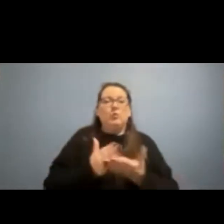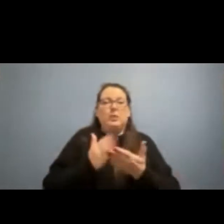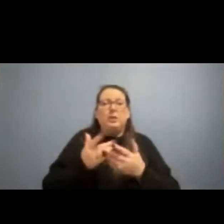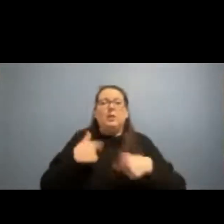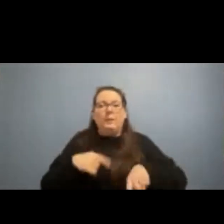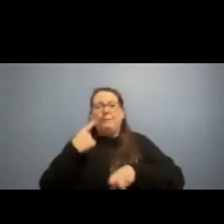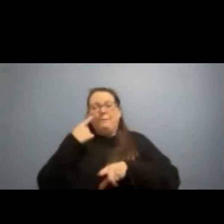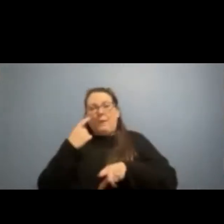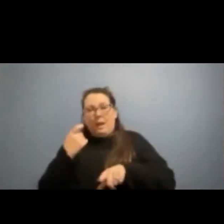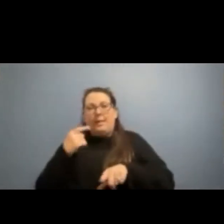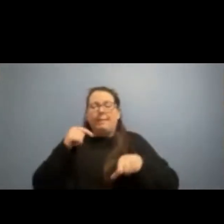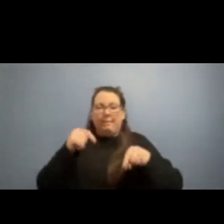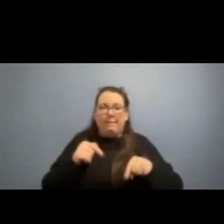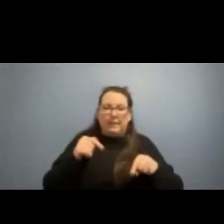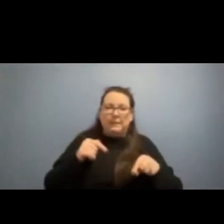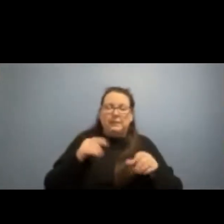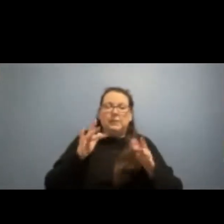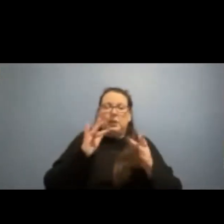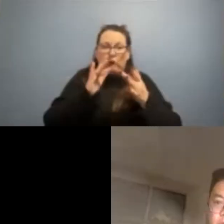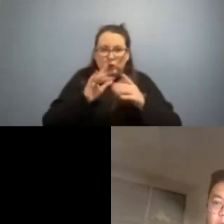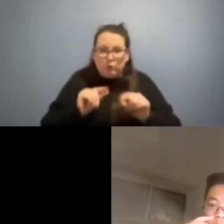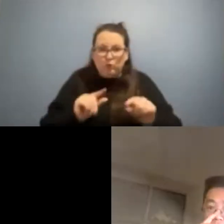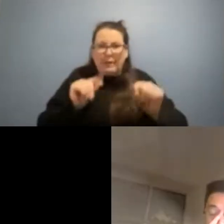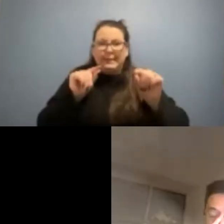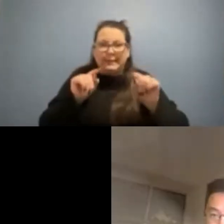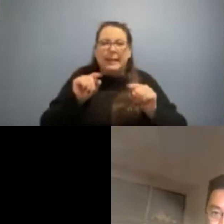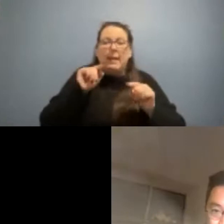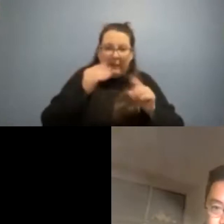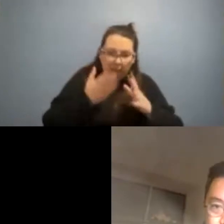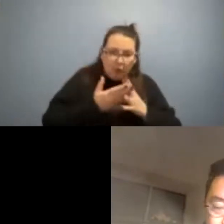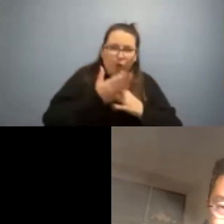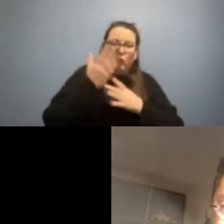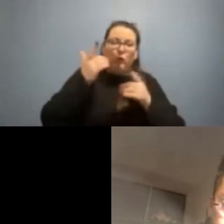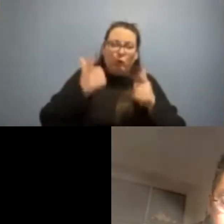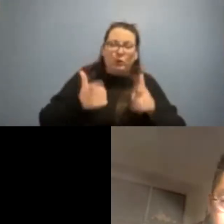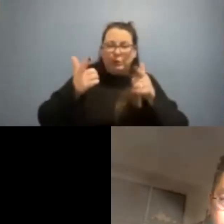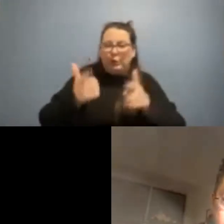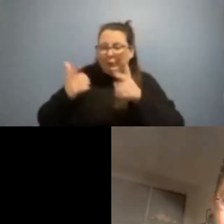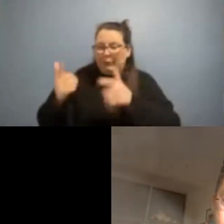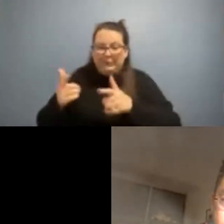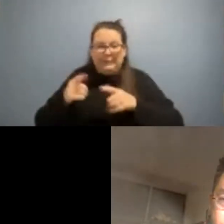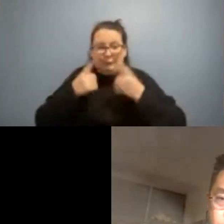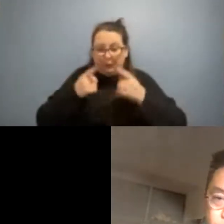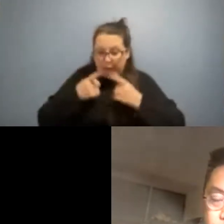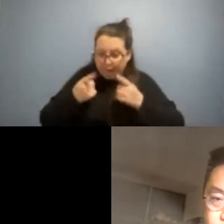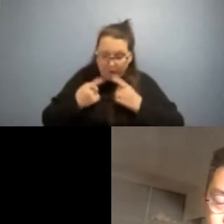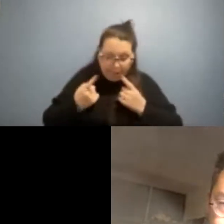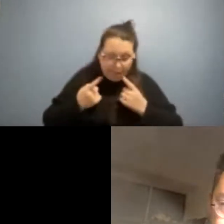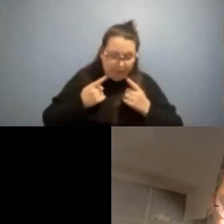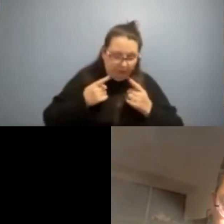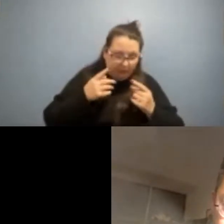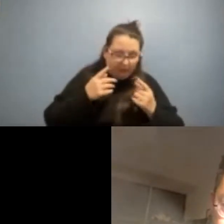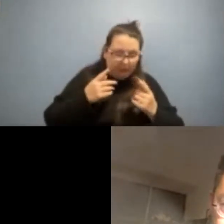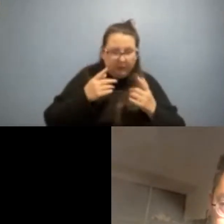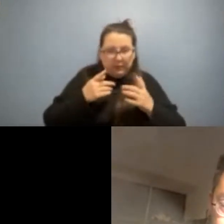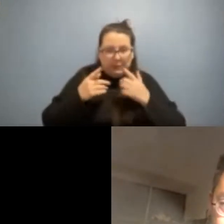outbreak is that our contact tracing teams are getting through lots and lots of new exposure sites every day. And sometimes it can take